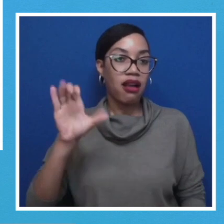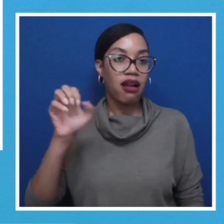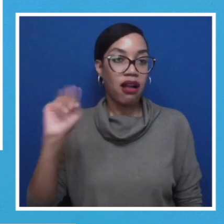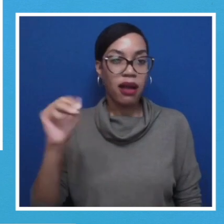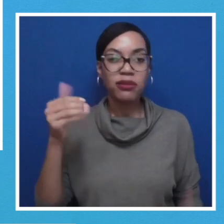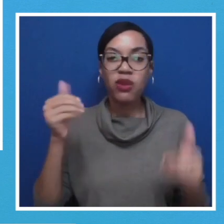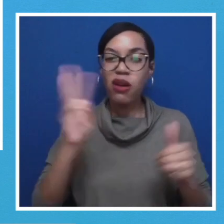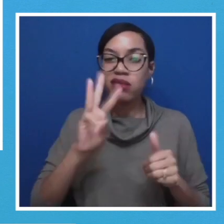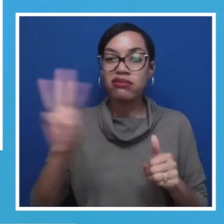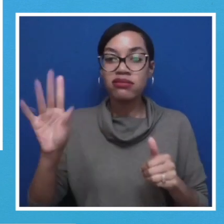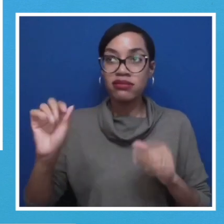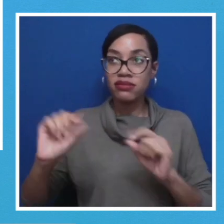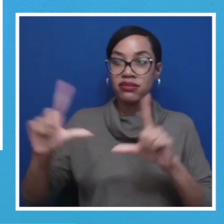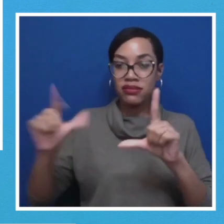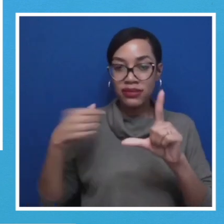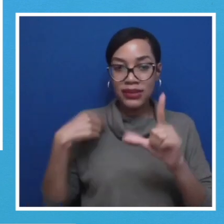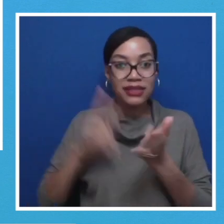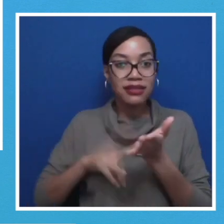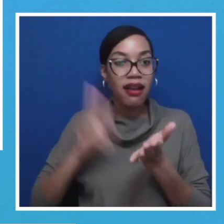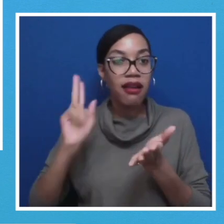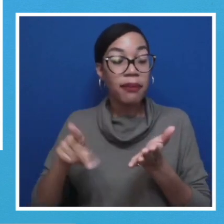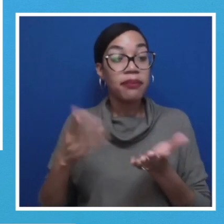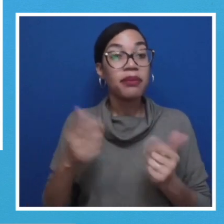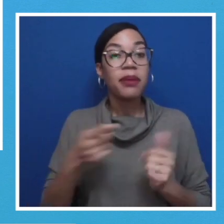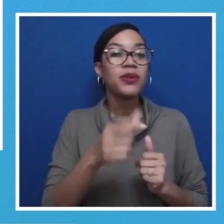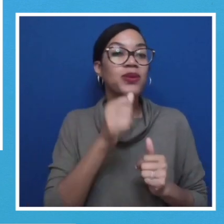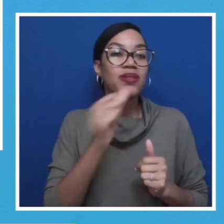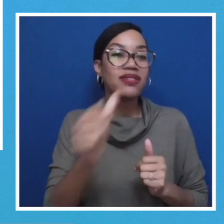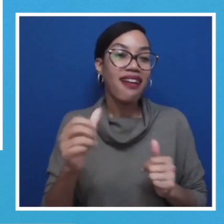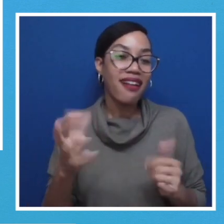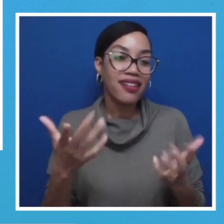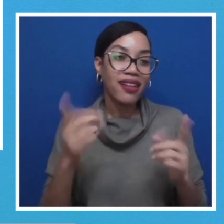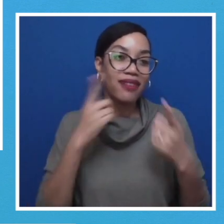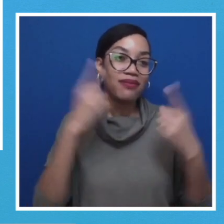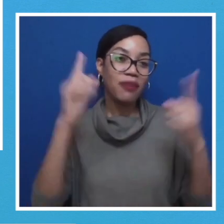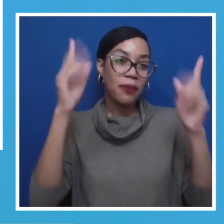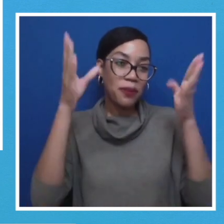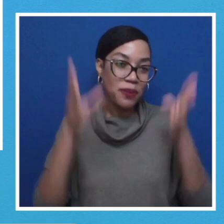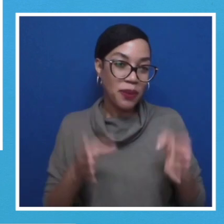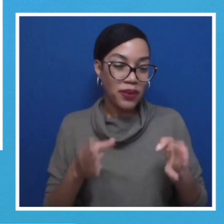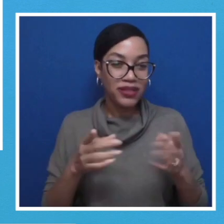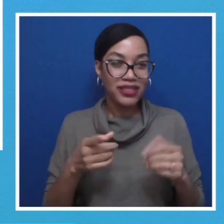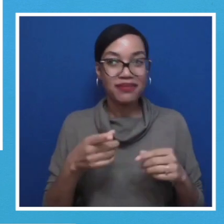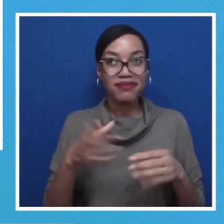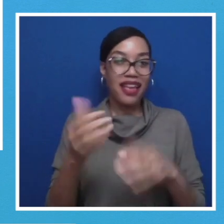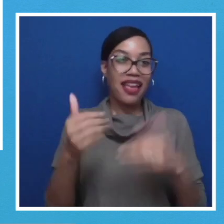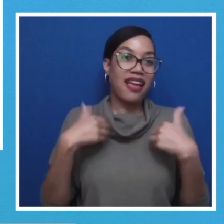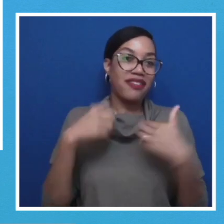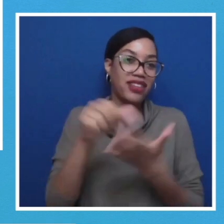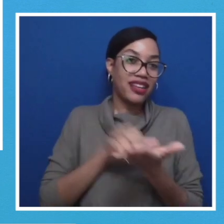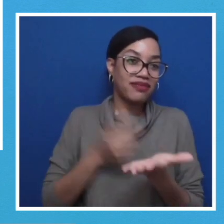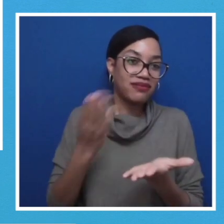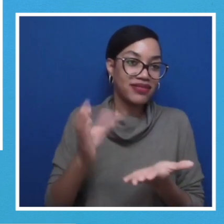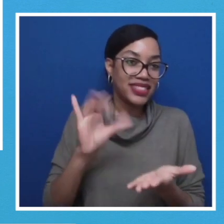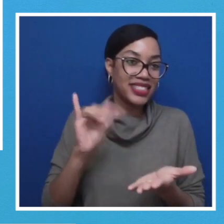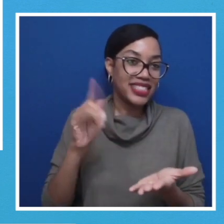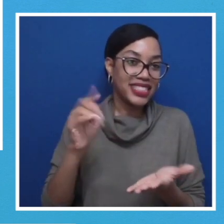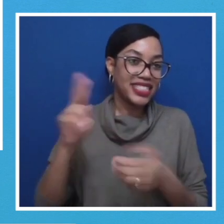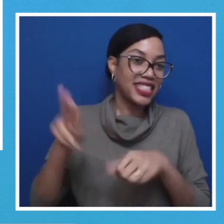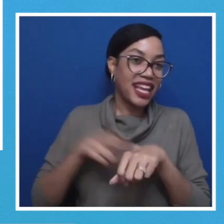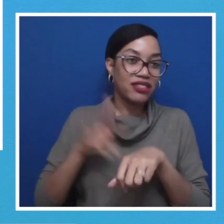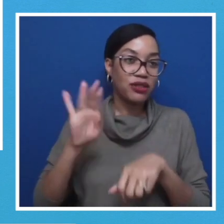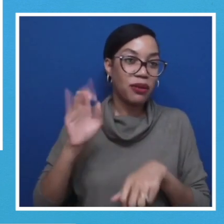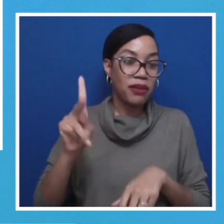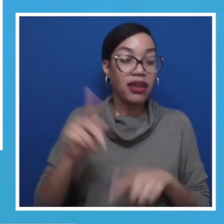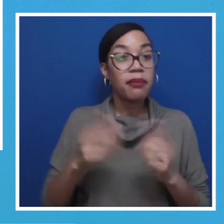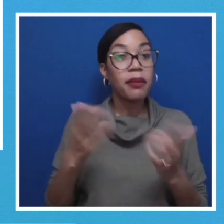Maybe you're not a celebrity with an account at City National Bank, but maybe you know some. Maybe you are a fan of someone and you could